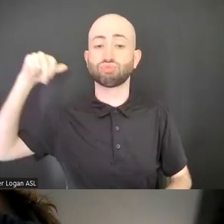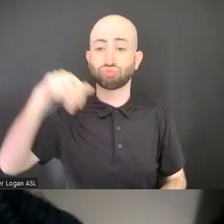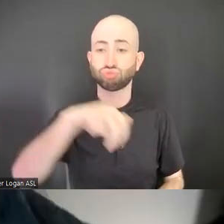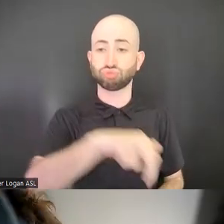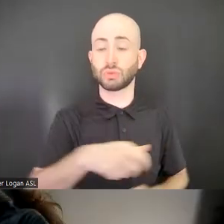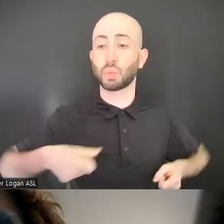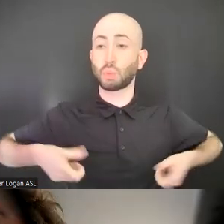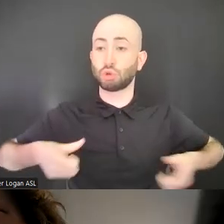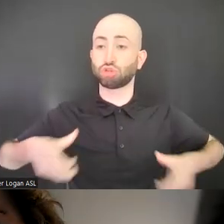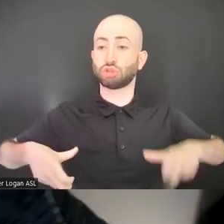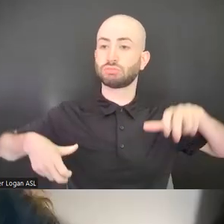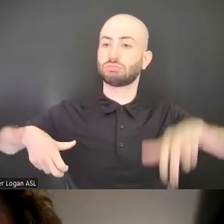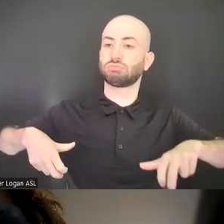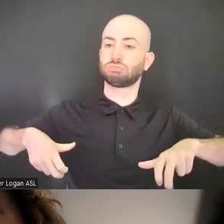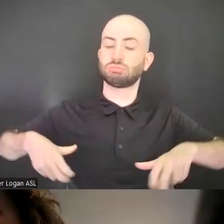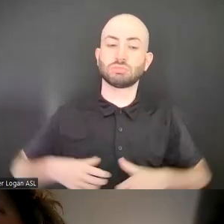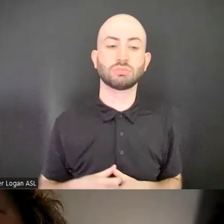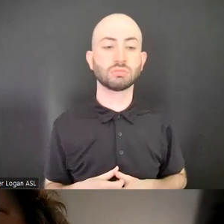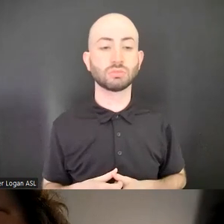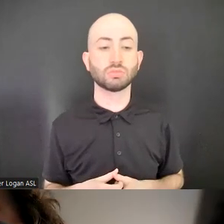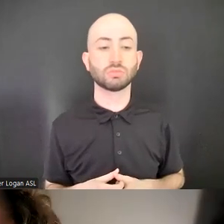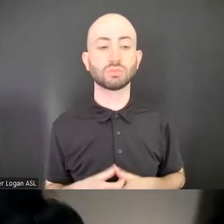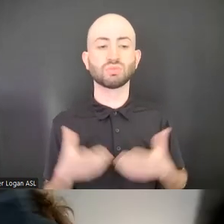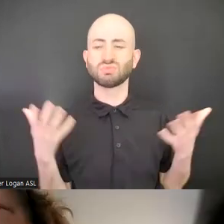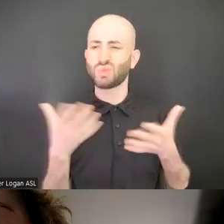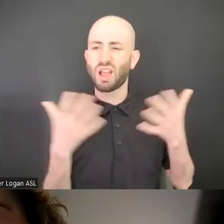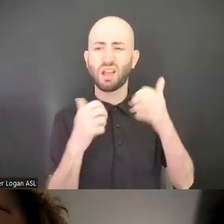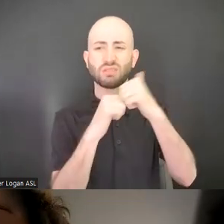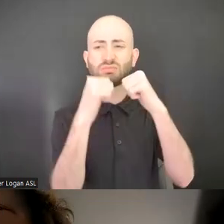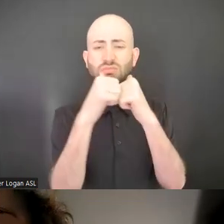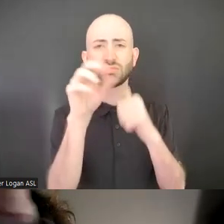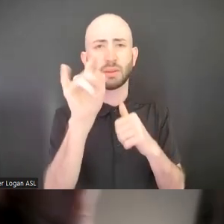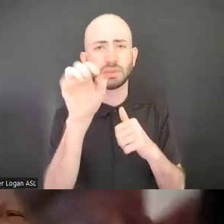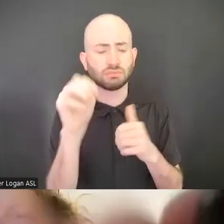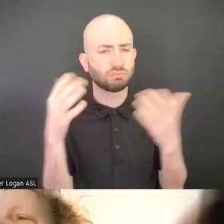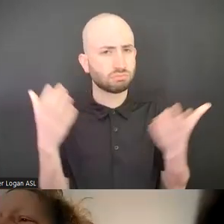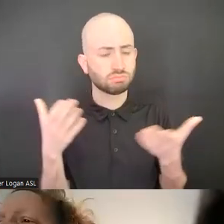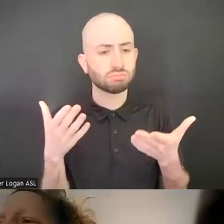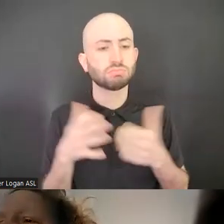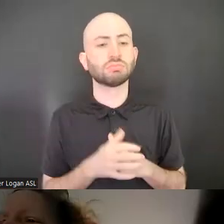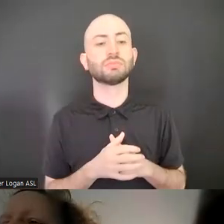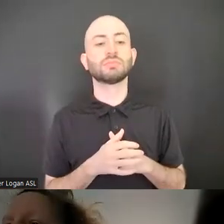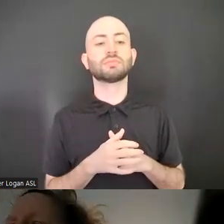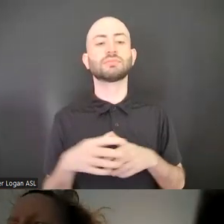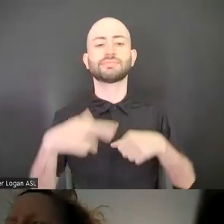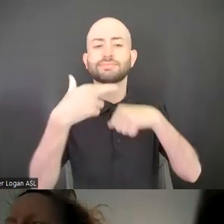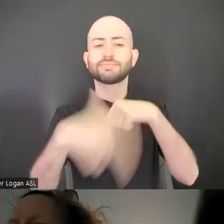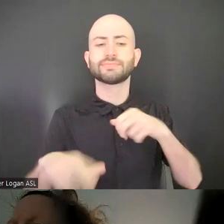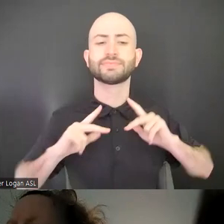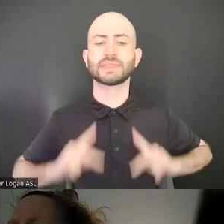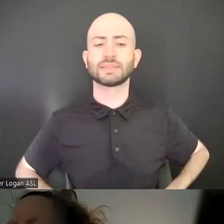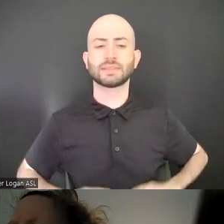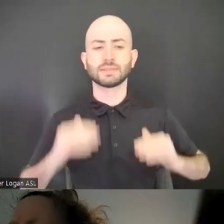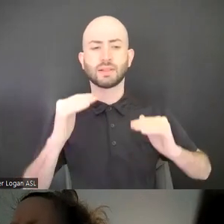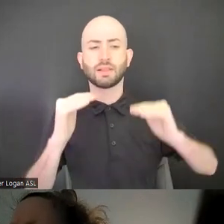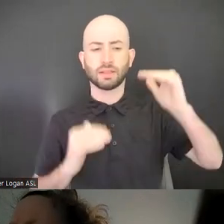what is structural ableism it refers to the physical inaccessibility that effectively deny entry and equal use